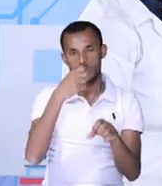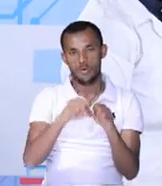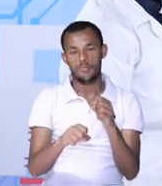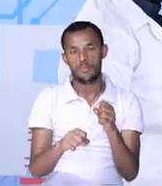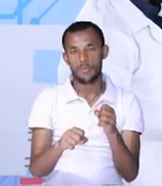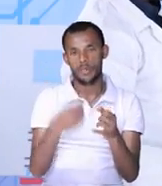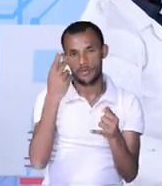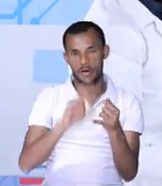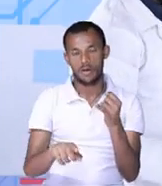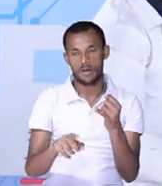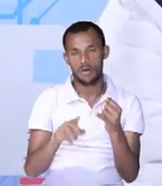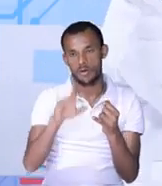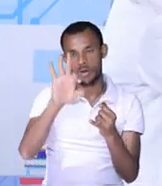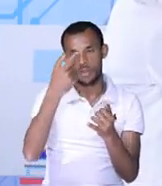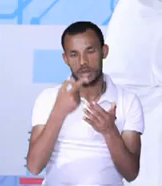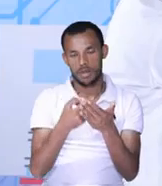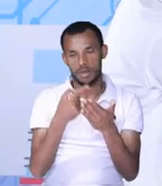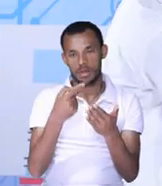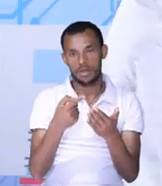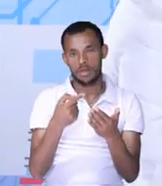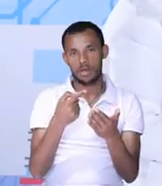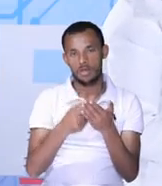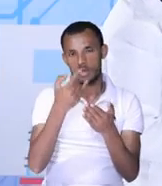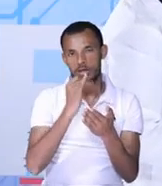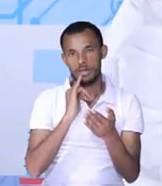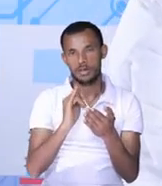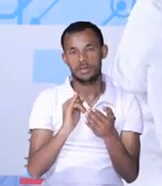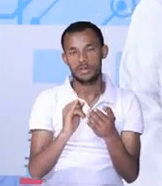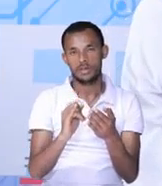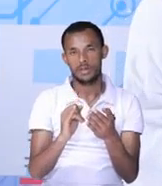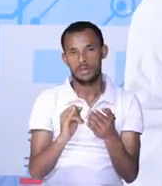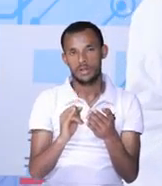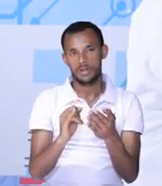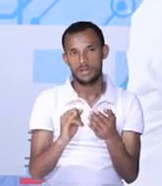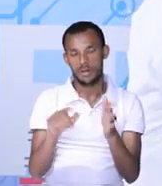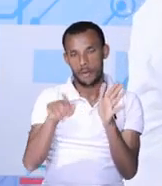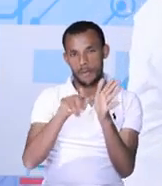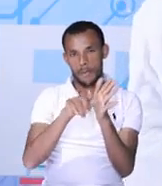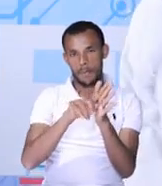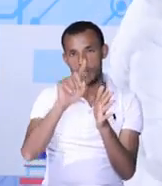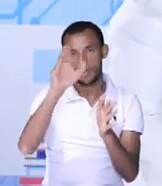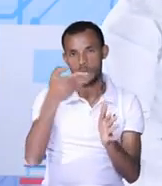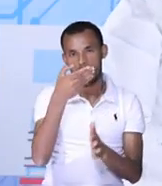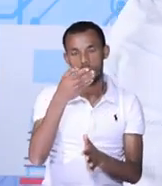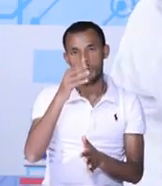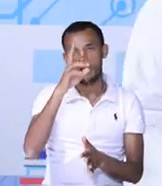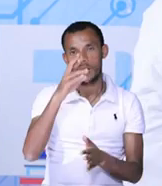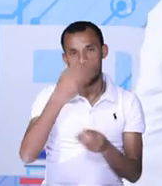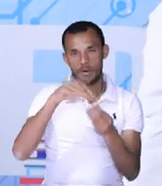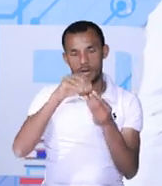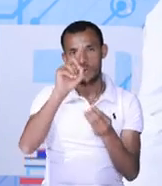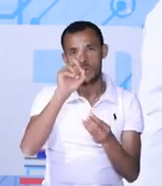So finally, you will have this one. This is as it is, right, as it is, minus 1 over r